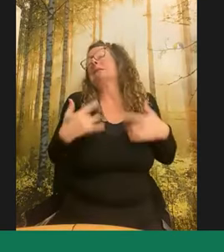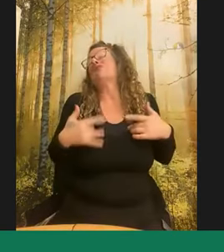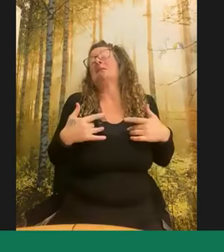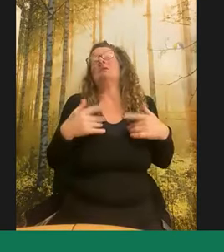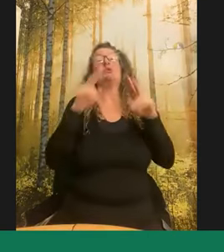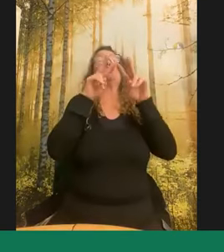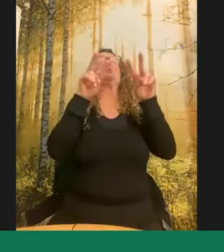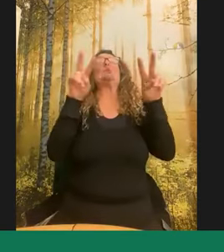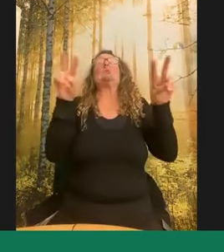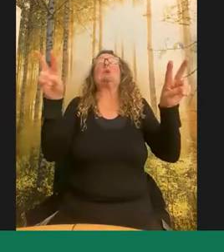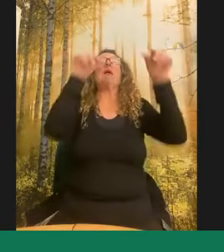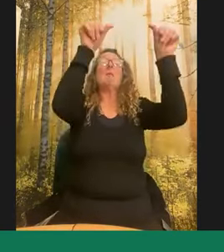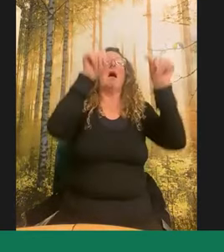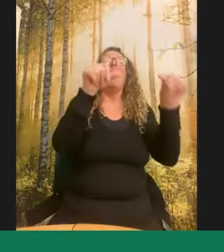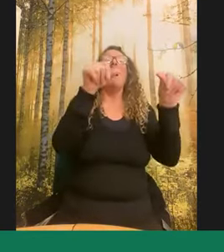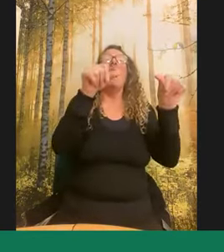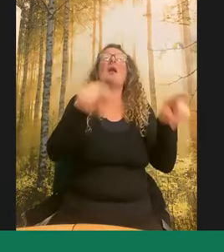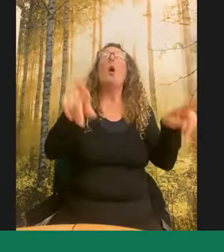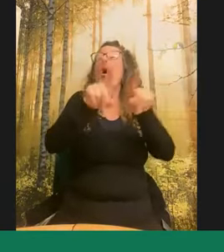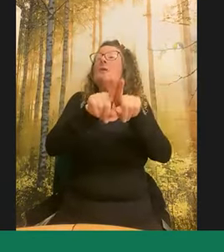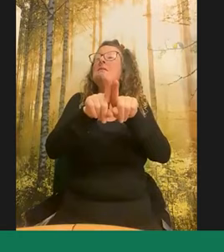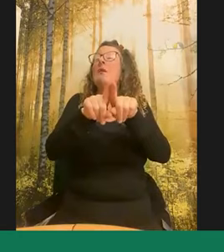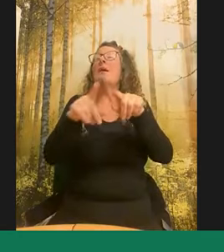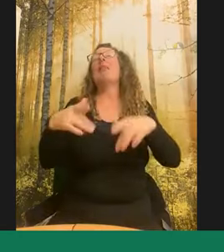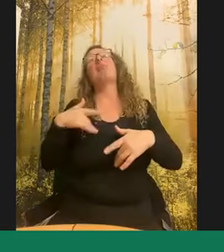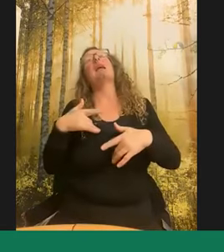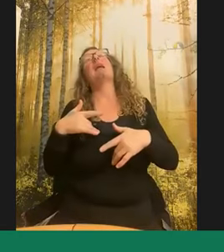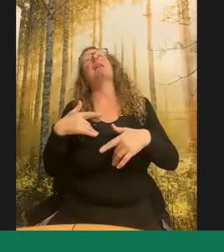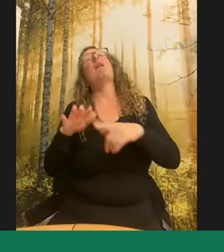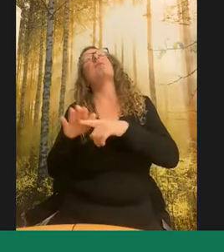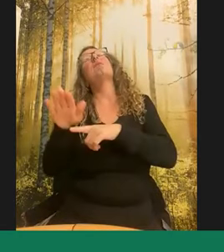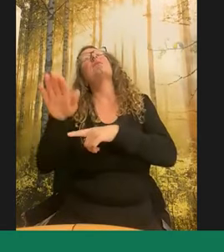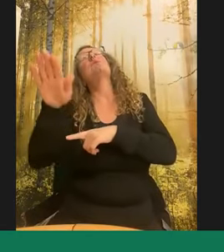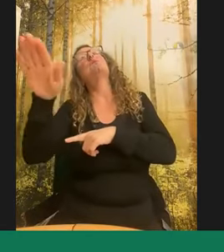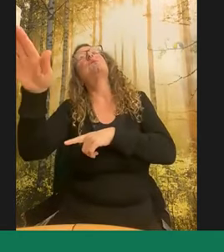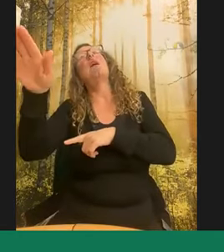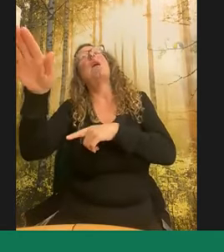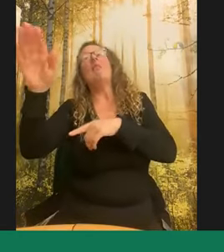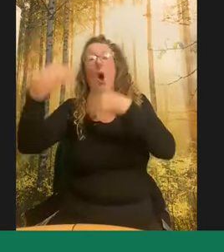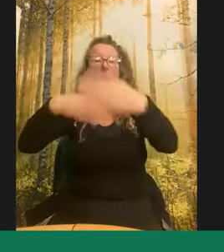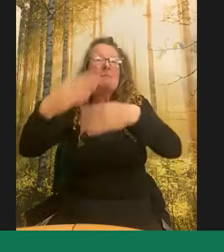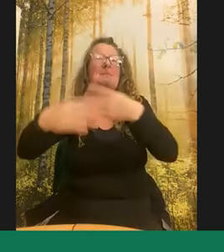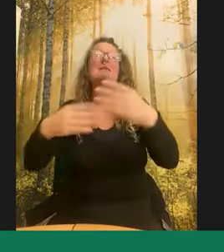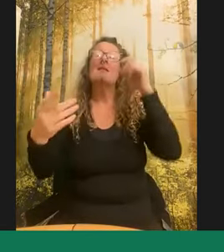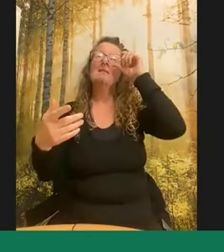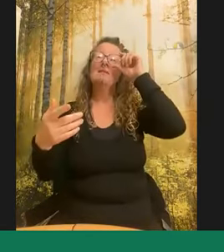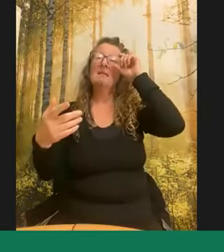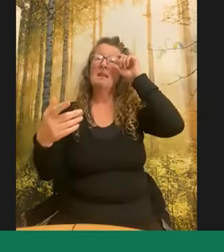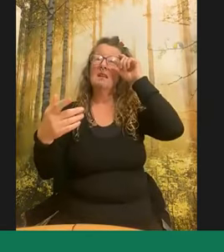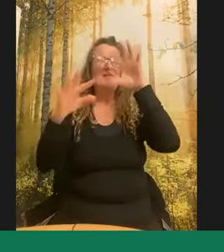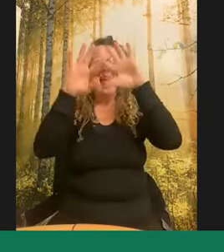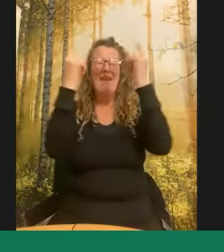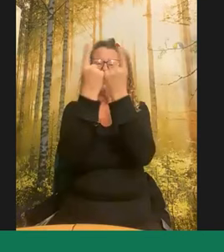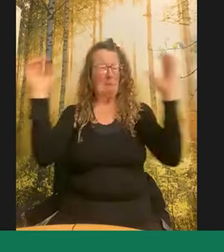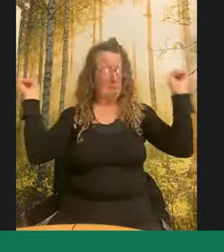expanding out to the past, but also in like reaching out to the future and just colliding them in this room, just drilling down, just looking at